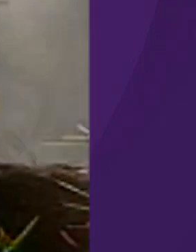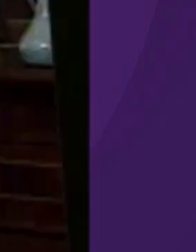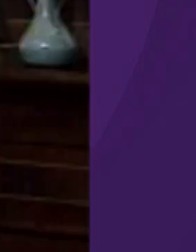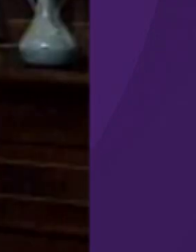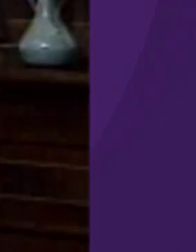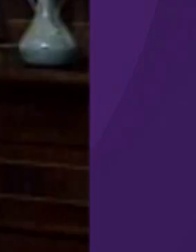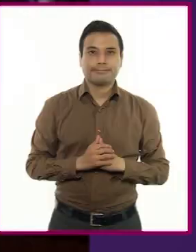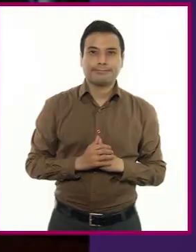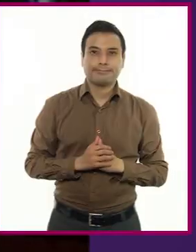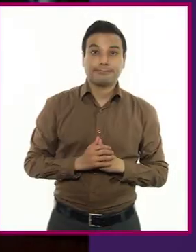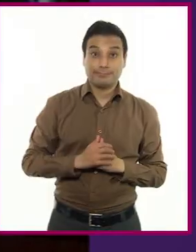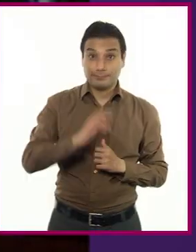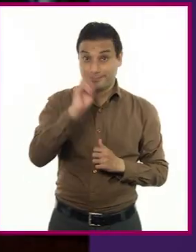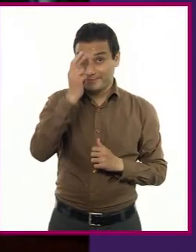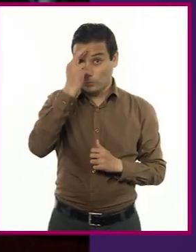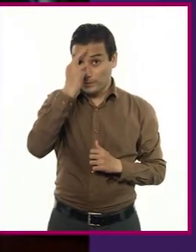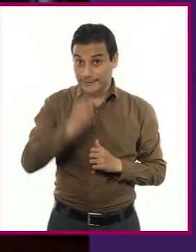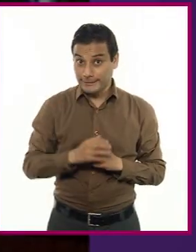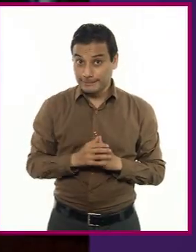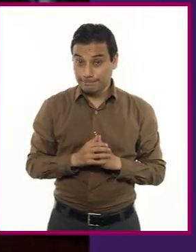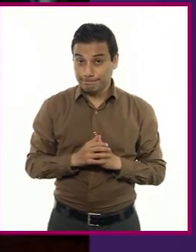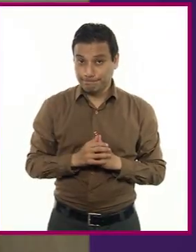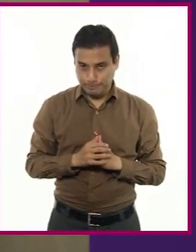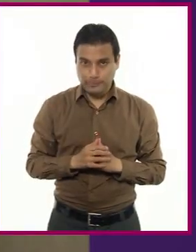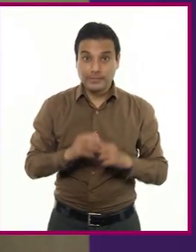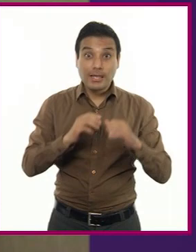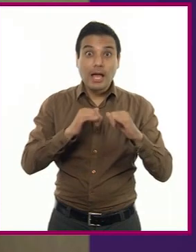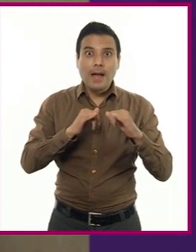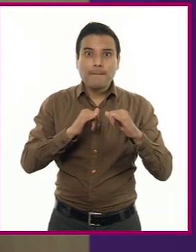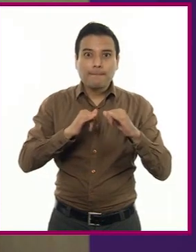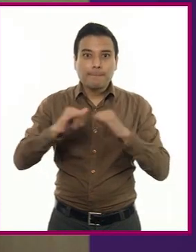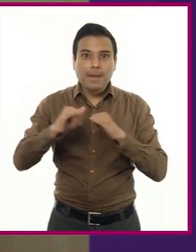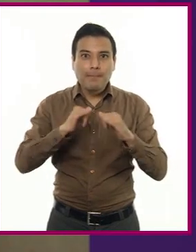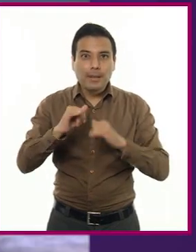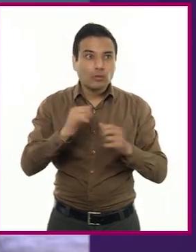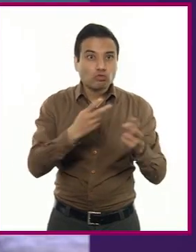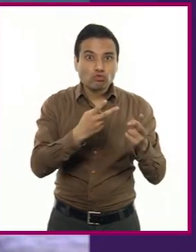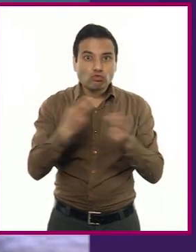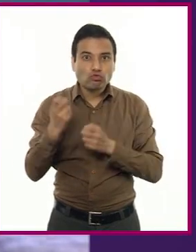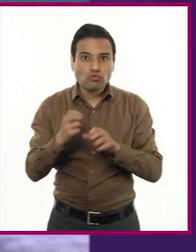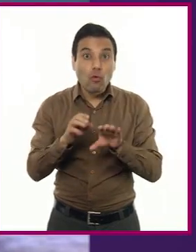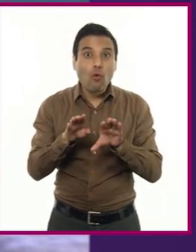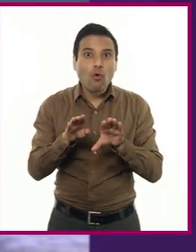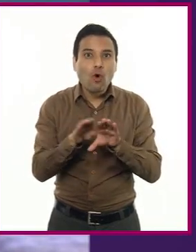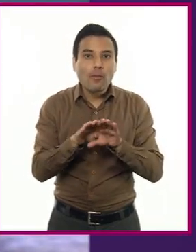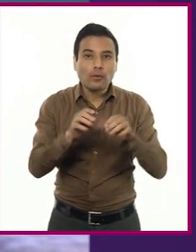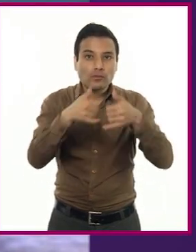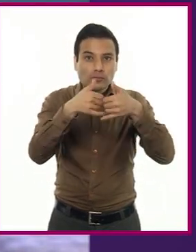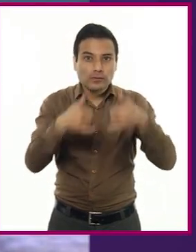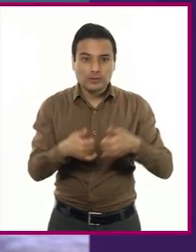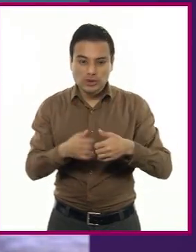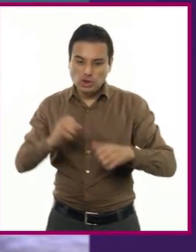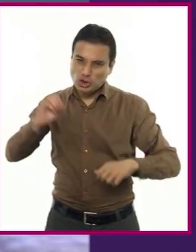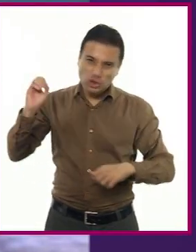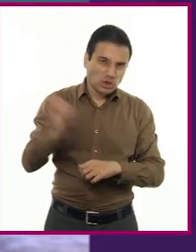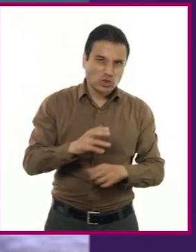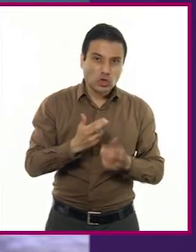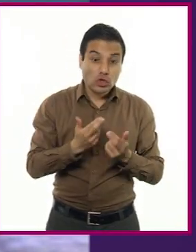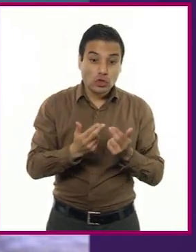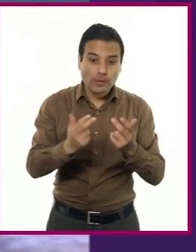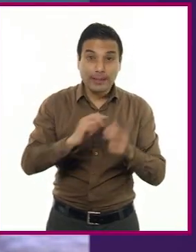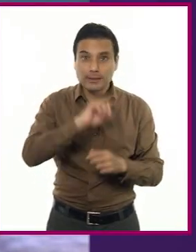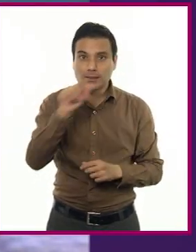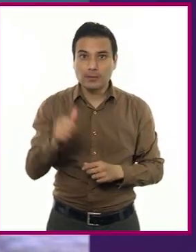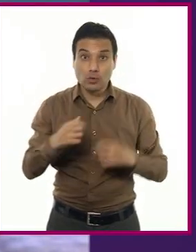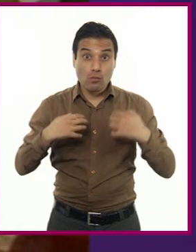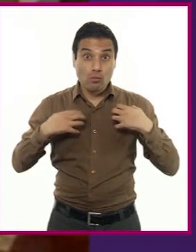Como ustedes recordarán, para hacerse del mapa, Mark rompió el jarrón. Después, guardó el mapa en su mochila y se